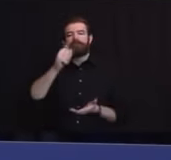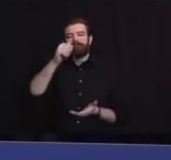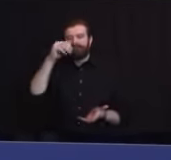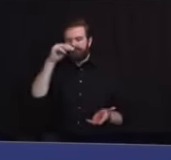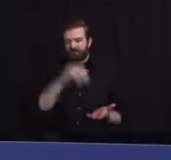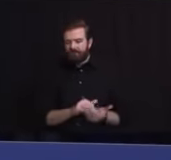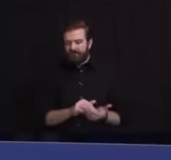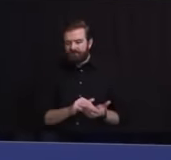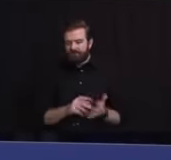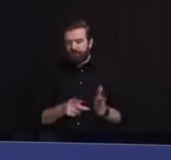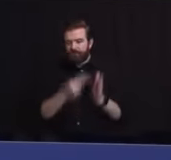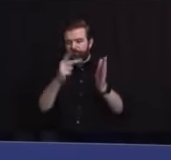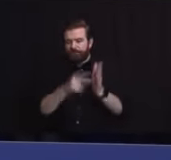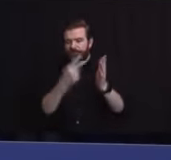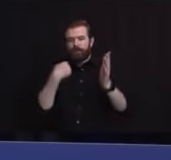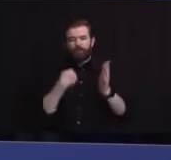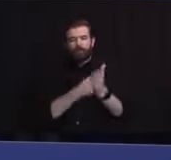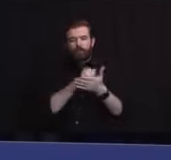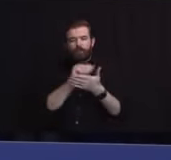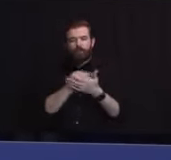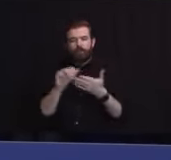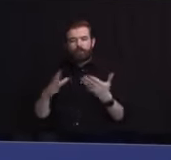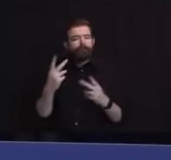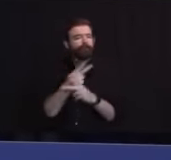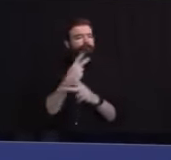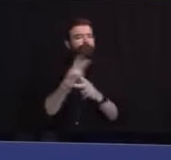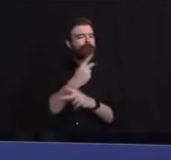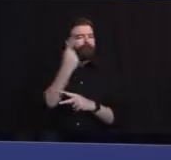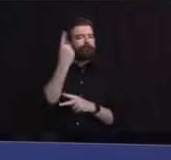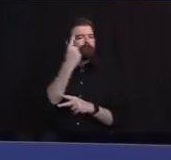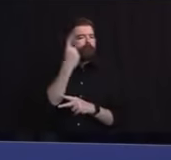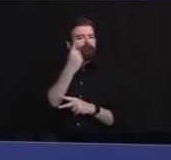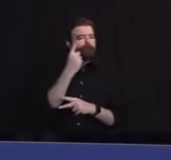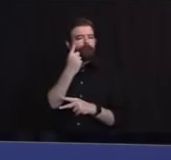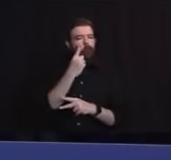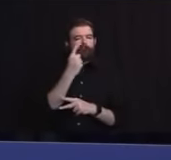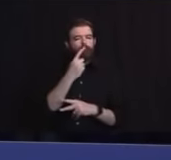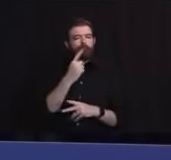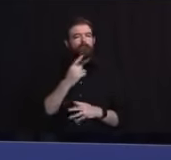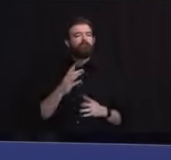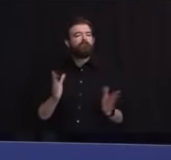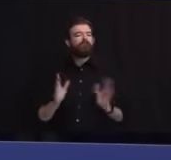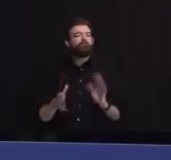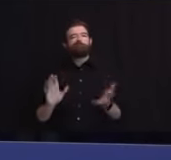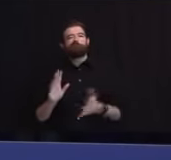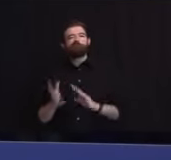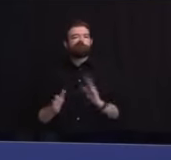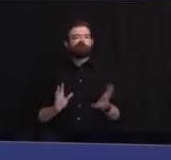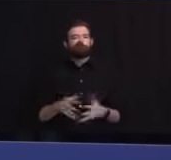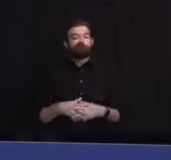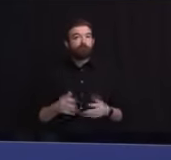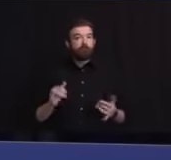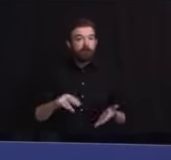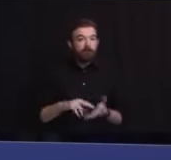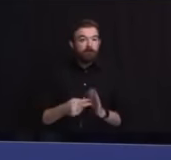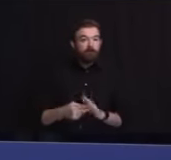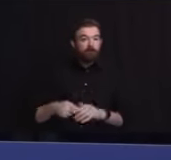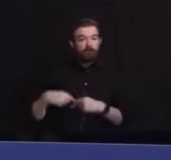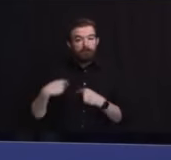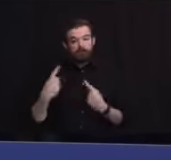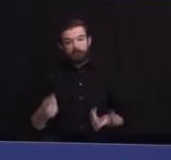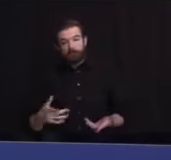7-day rolling average. This is factored into that number. On a daily basis, the RT is approximately